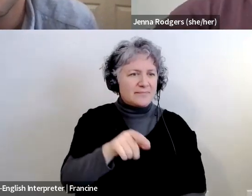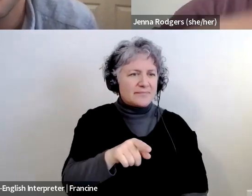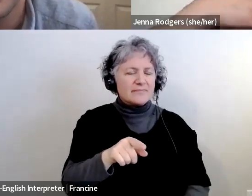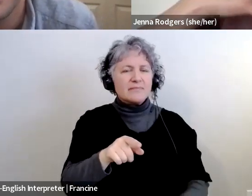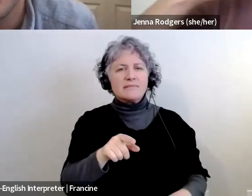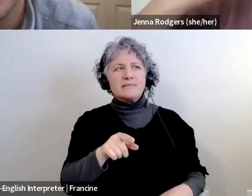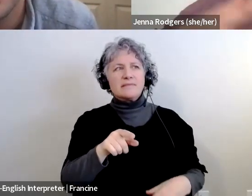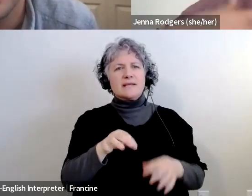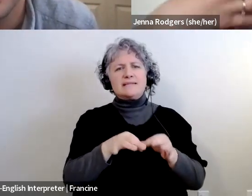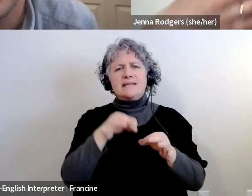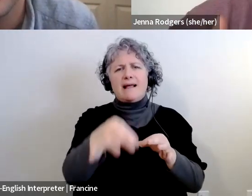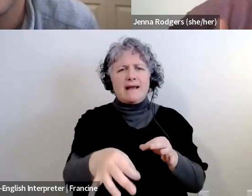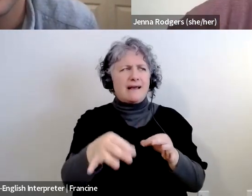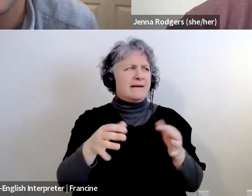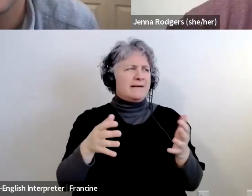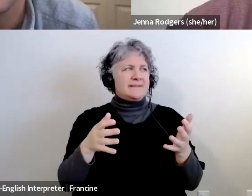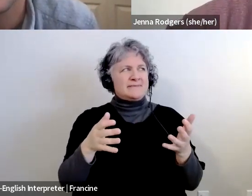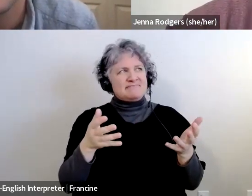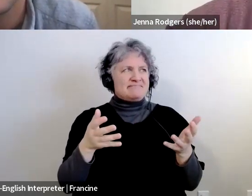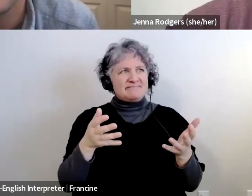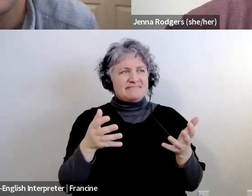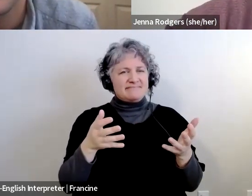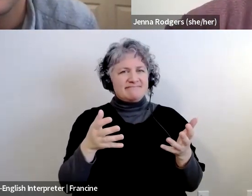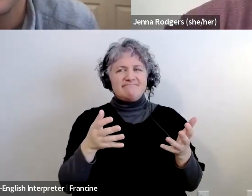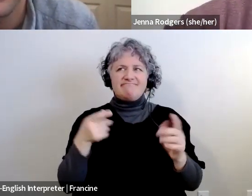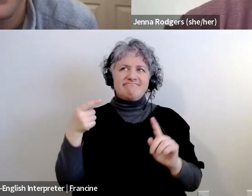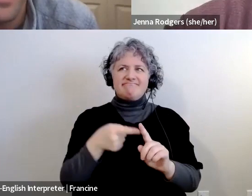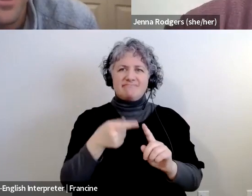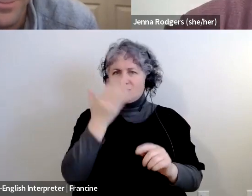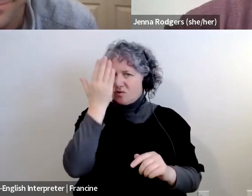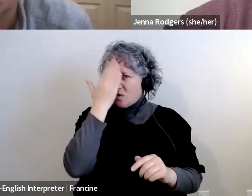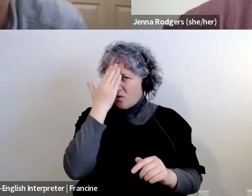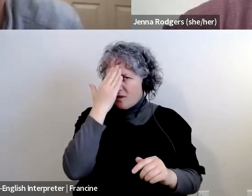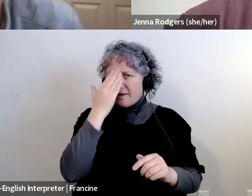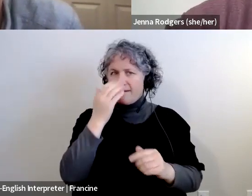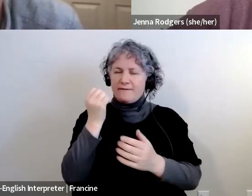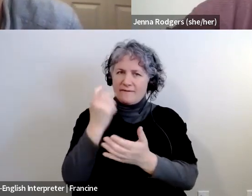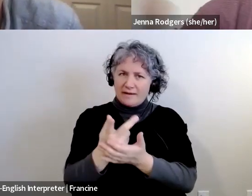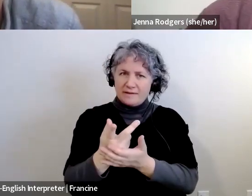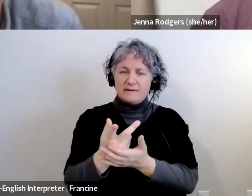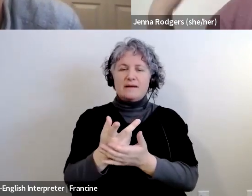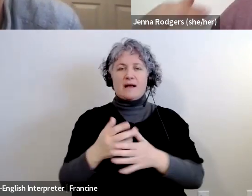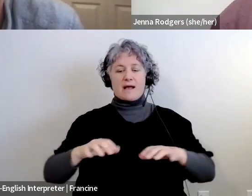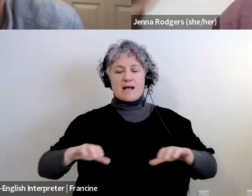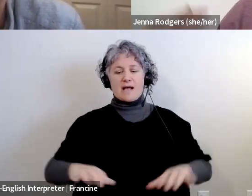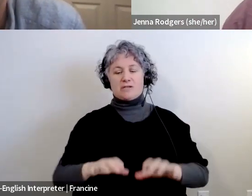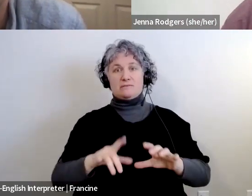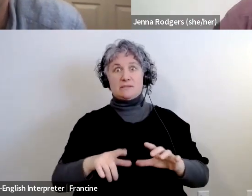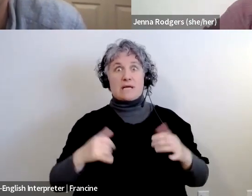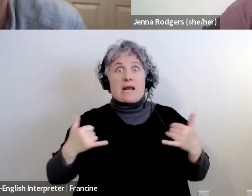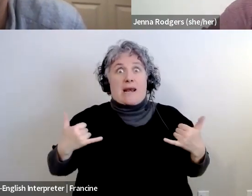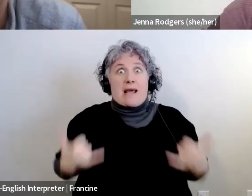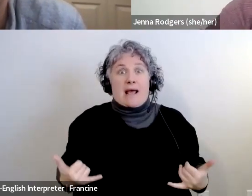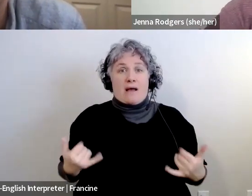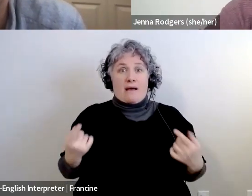about knowing and validating that not all action needs to be immediate. And we did hear that in some of our